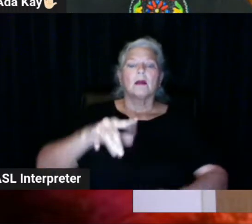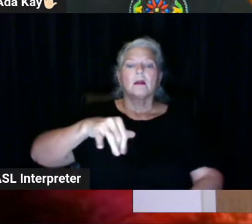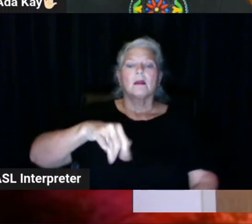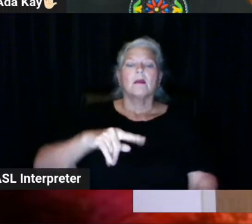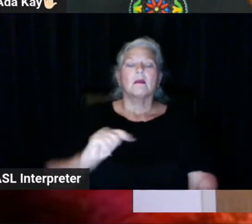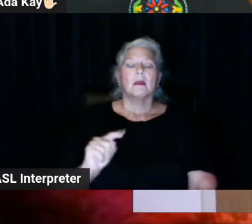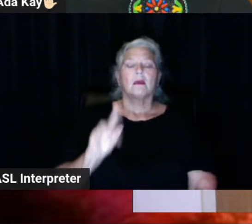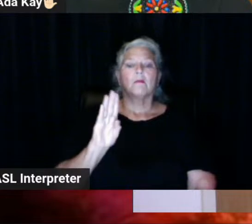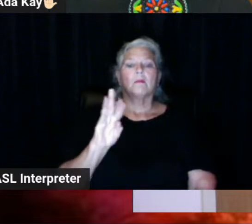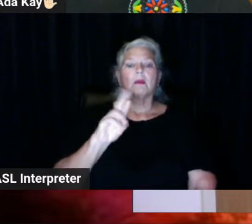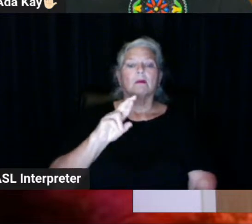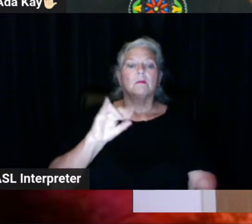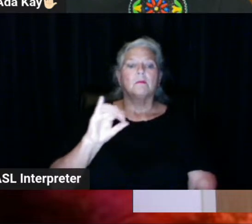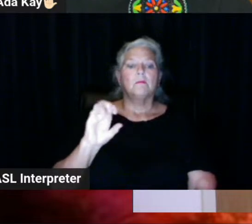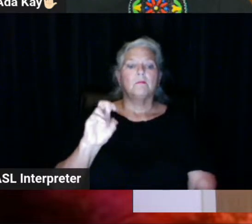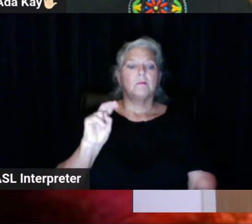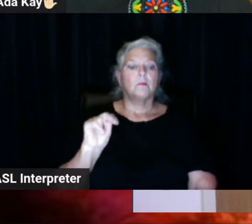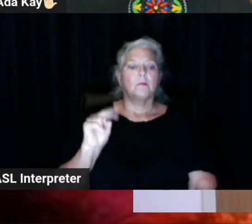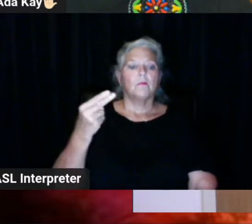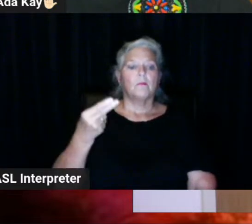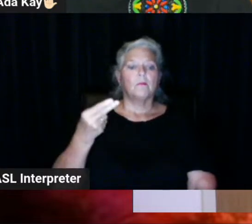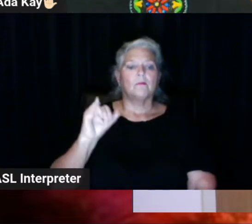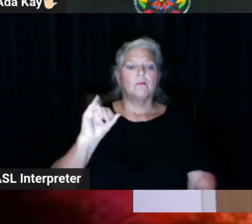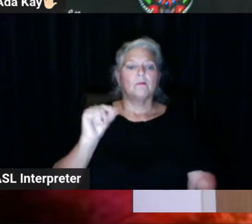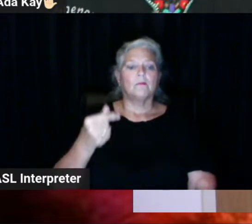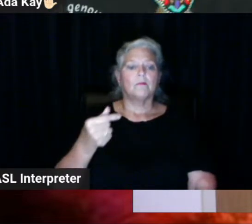there. Who were the three officers that were not